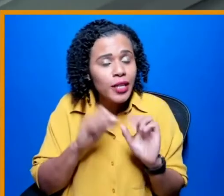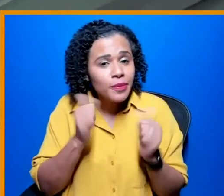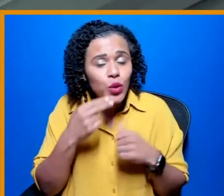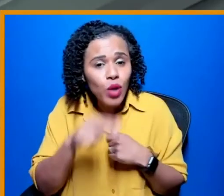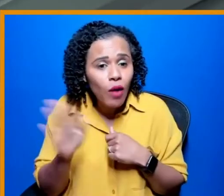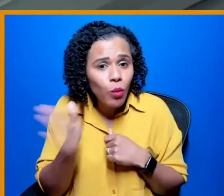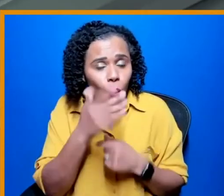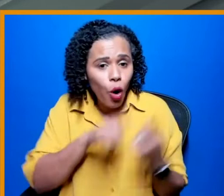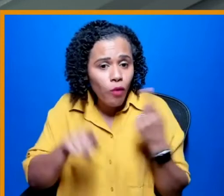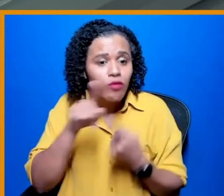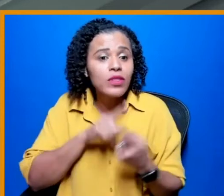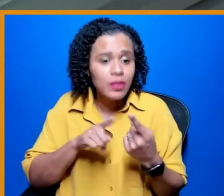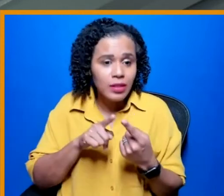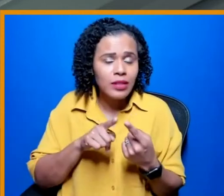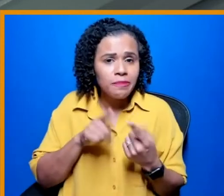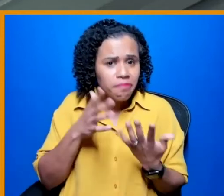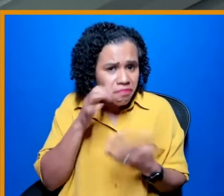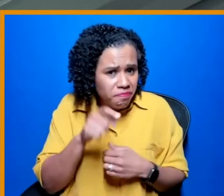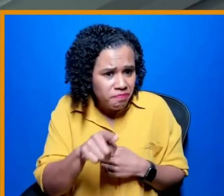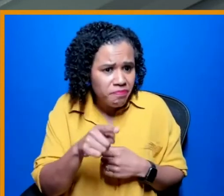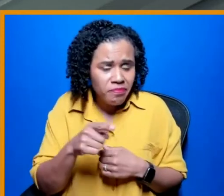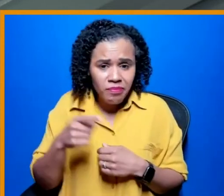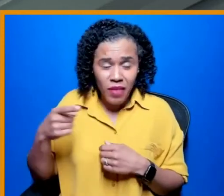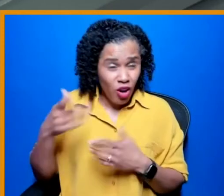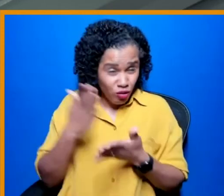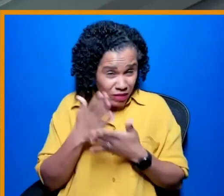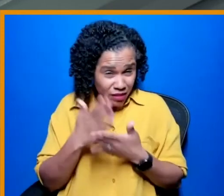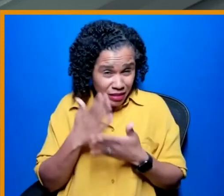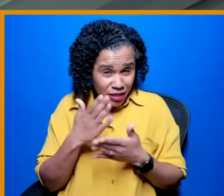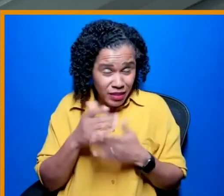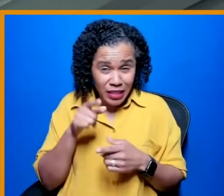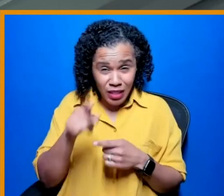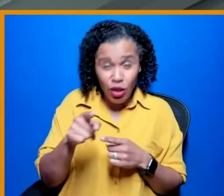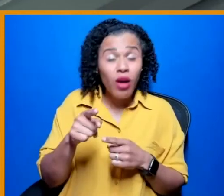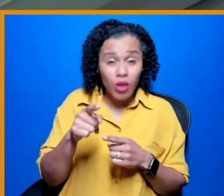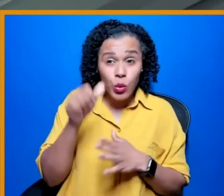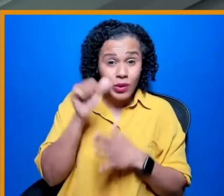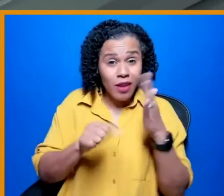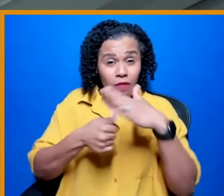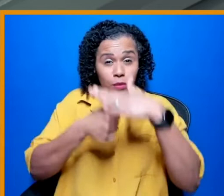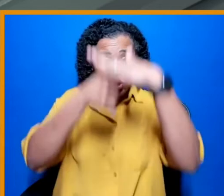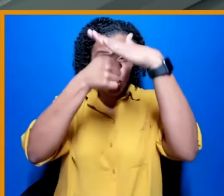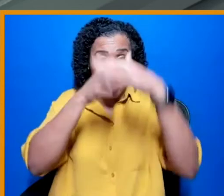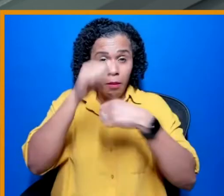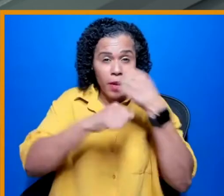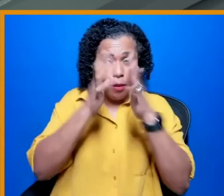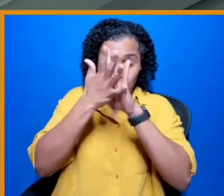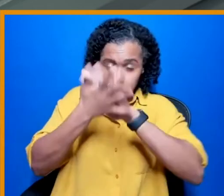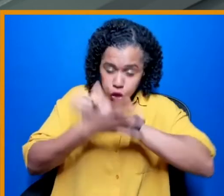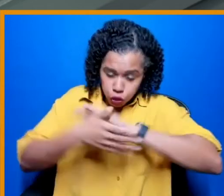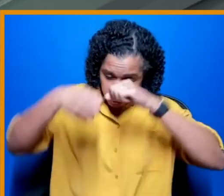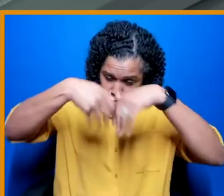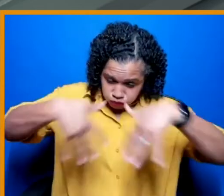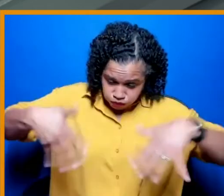Conference. The fish rots from the head down. I use this phrase to describe the Prime Minister and this Conservative government during